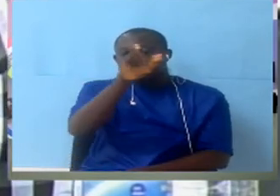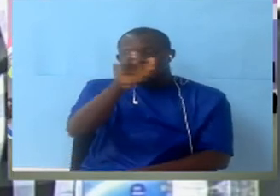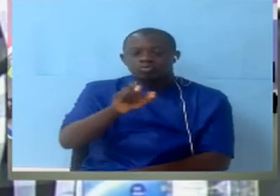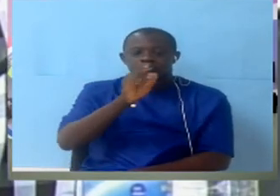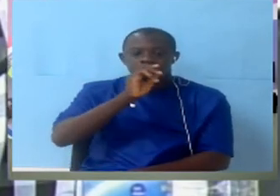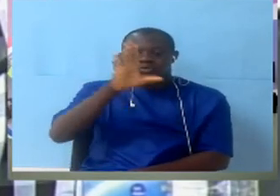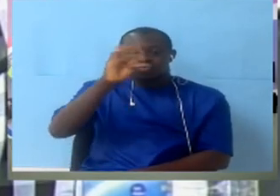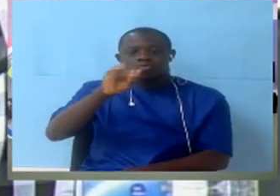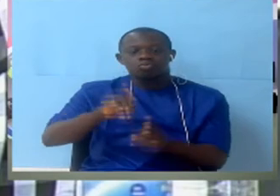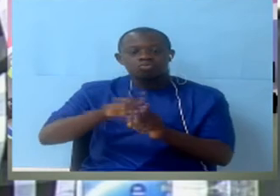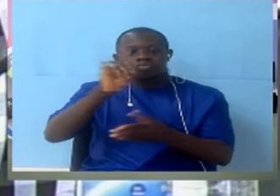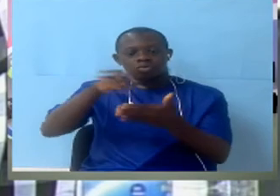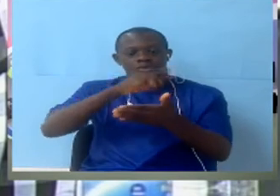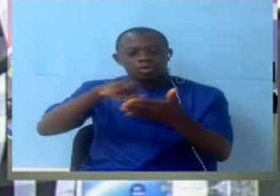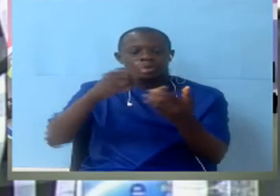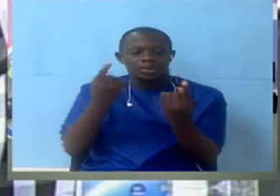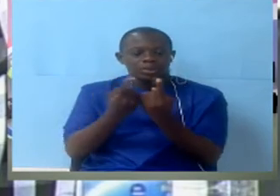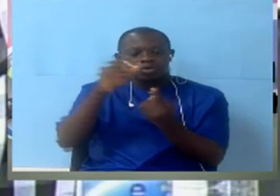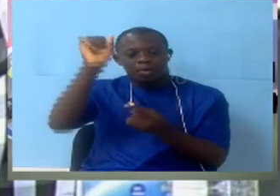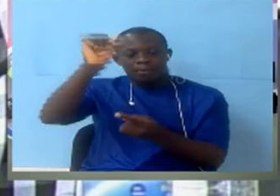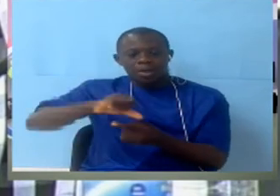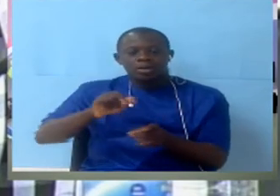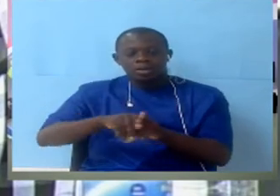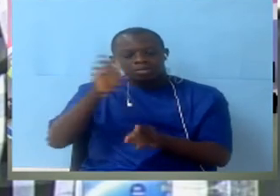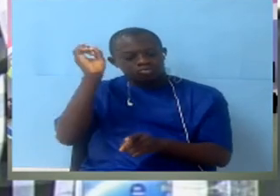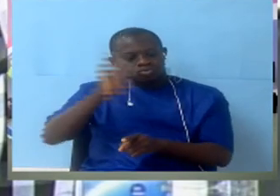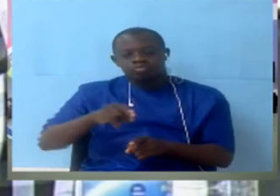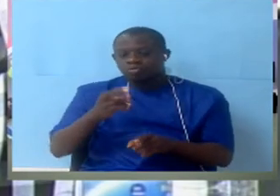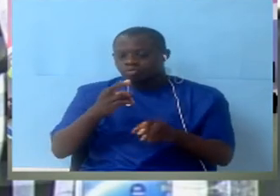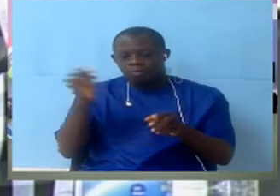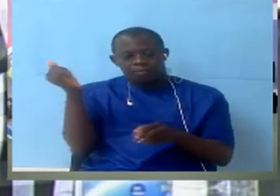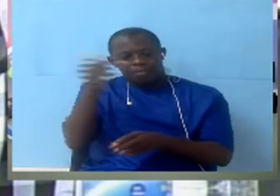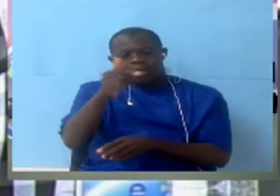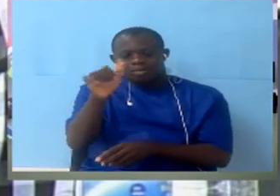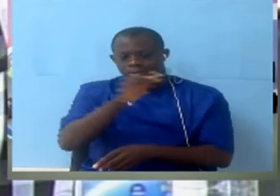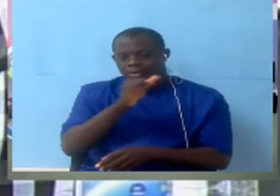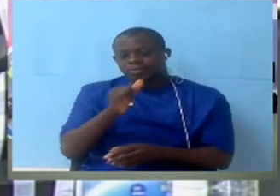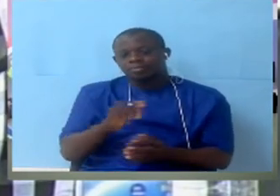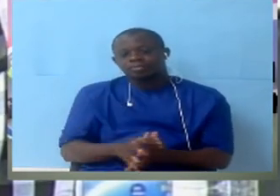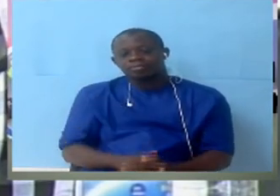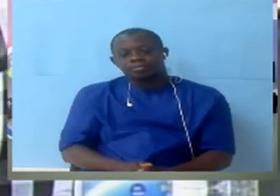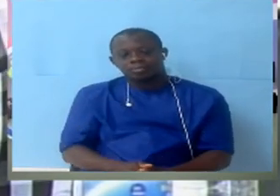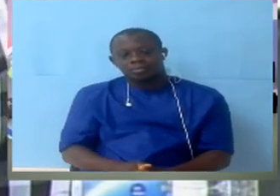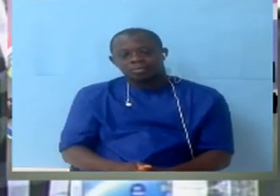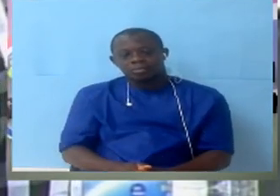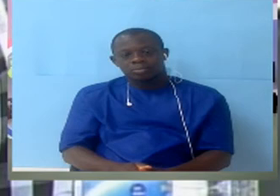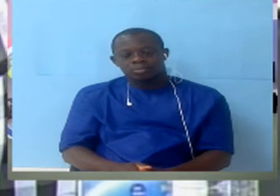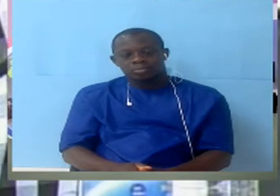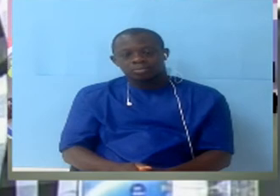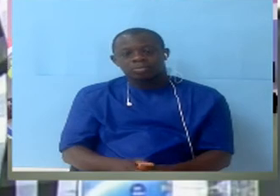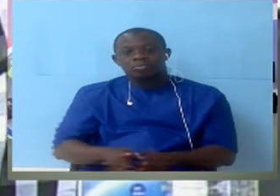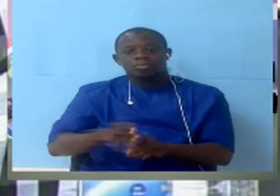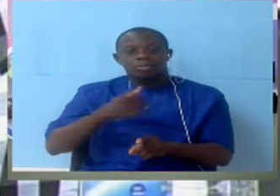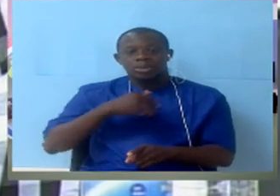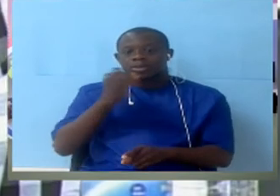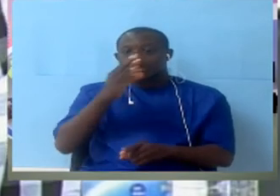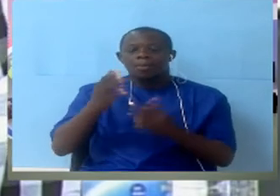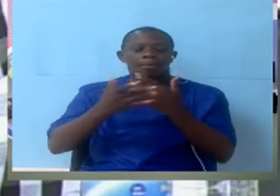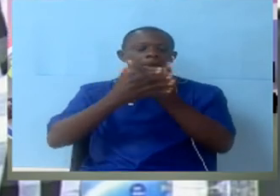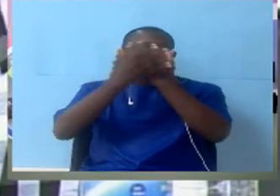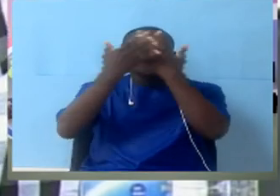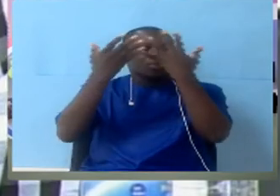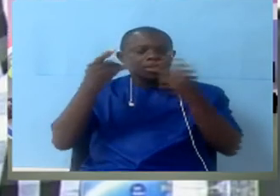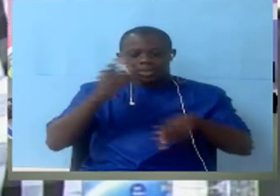anybody who does wrong to me or bad to me, I will revenge. Because I said that many times